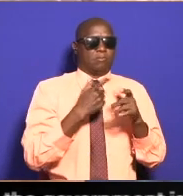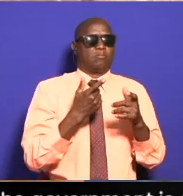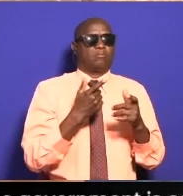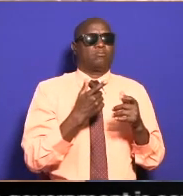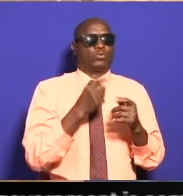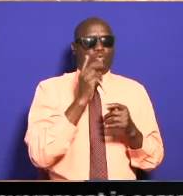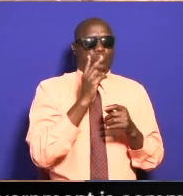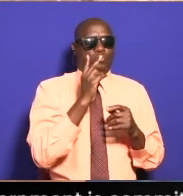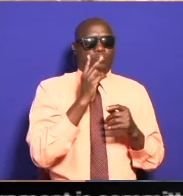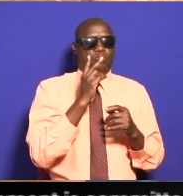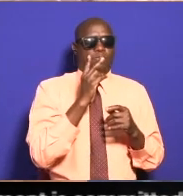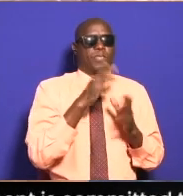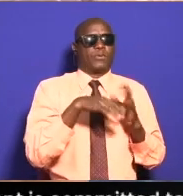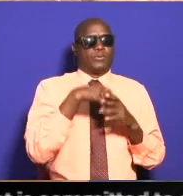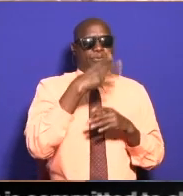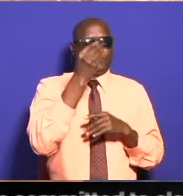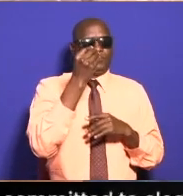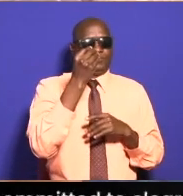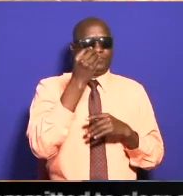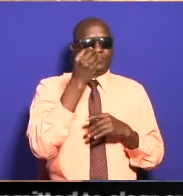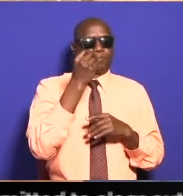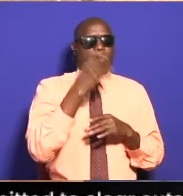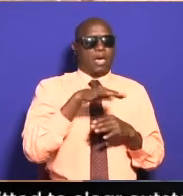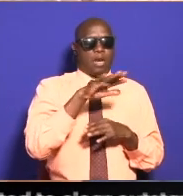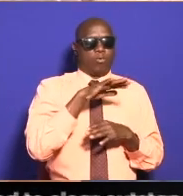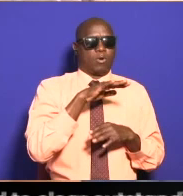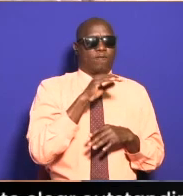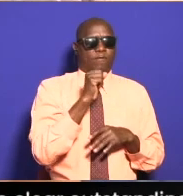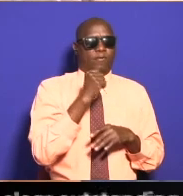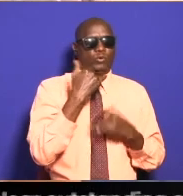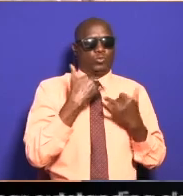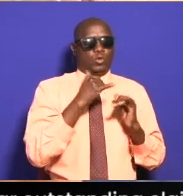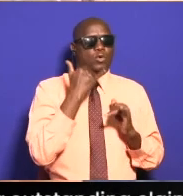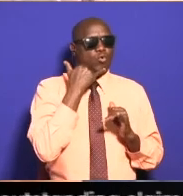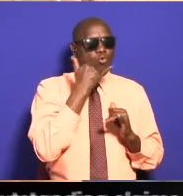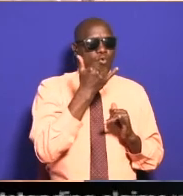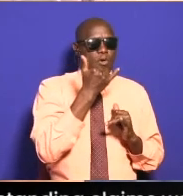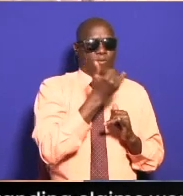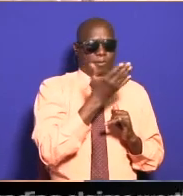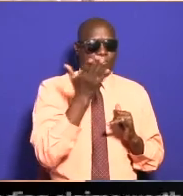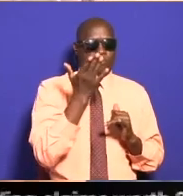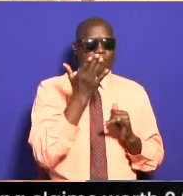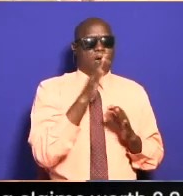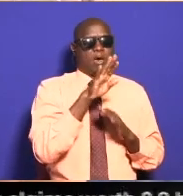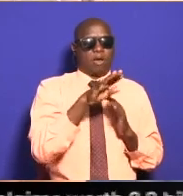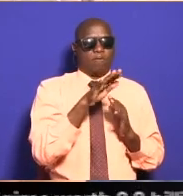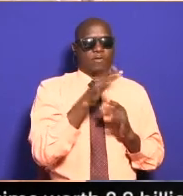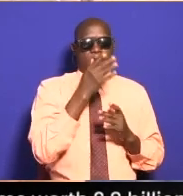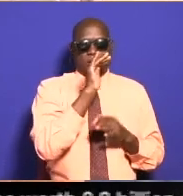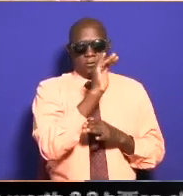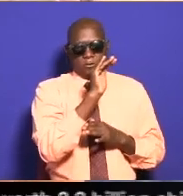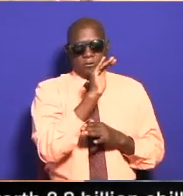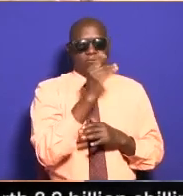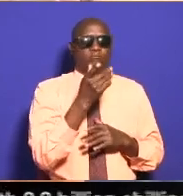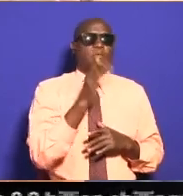wameenda. So at around 5, I tried to call them to ask them whether they arrived there. Simu